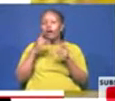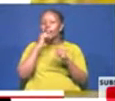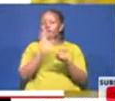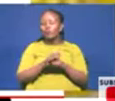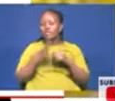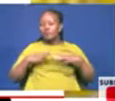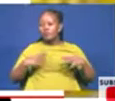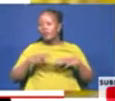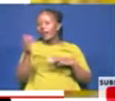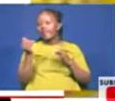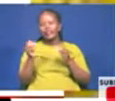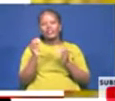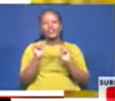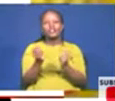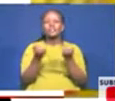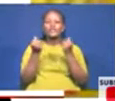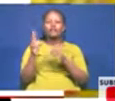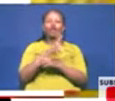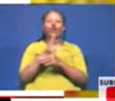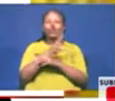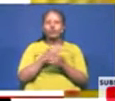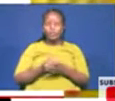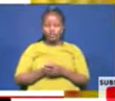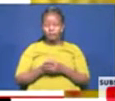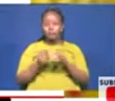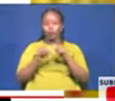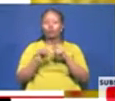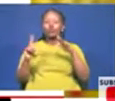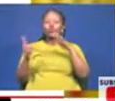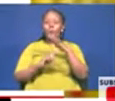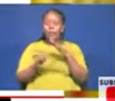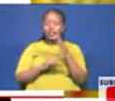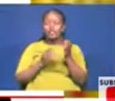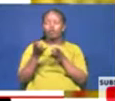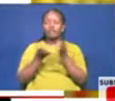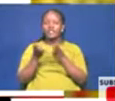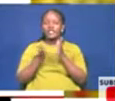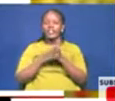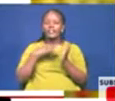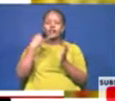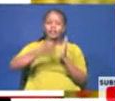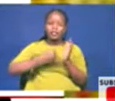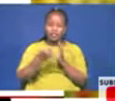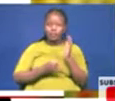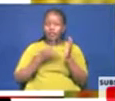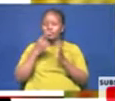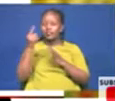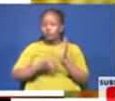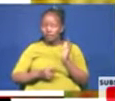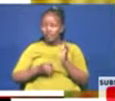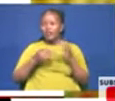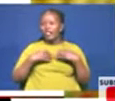for consumption. In addition, the Ministry of Industrialization and Trade says the iron variation that triggered the recall does